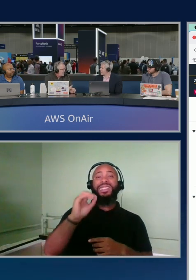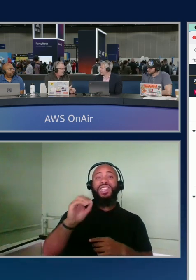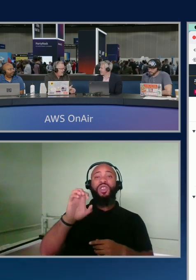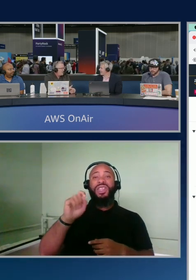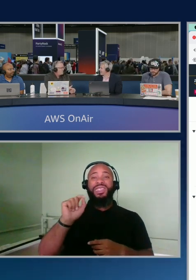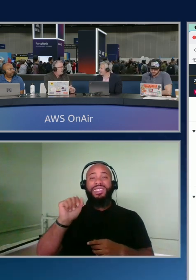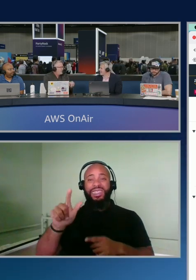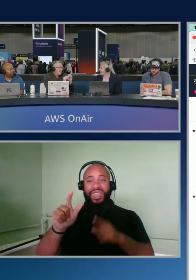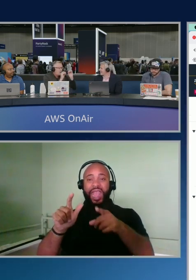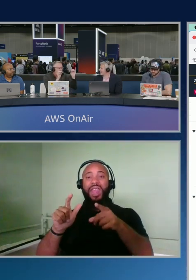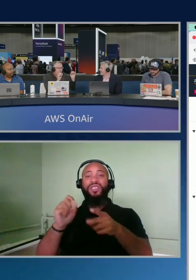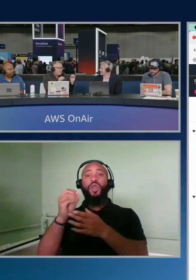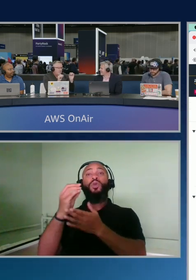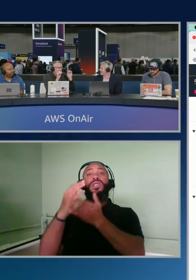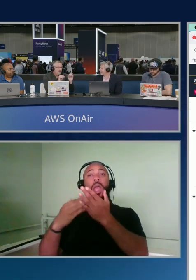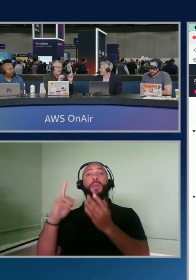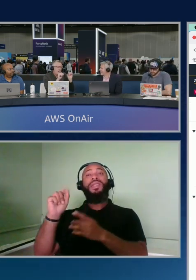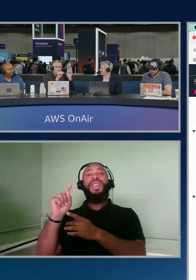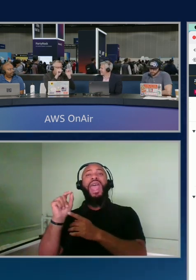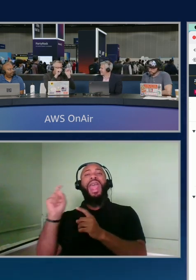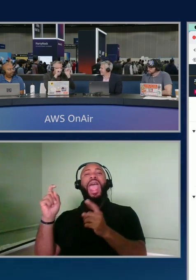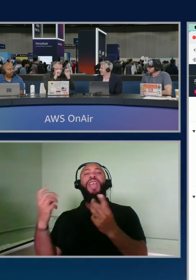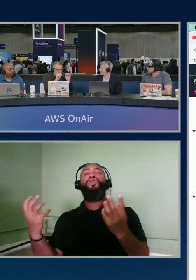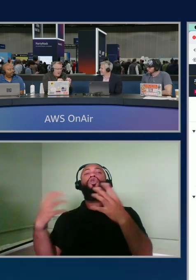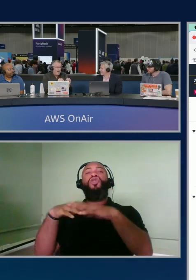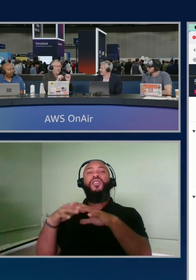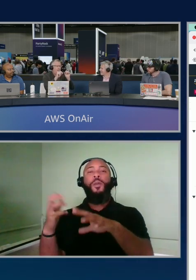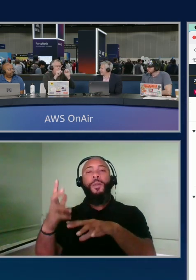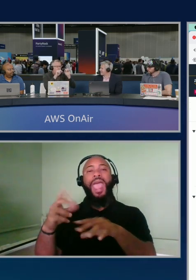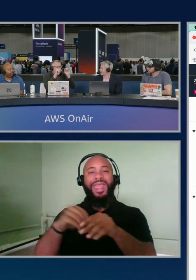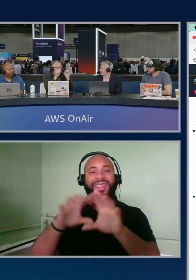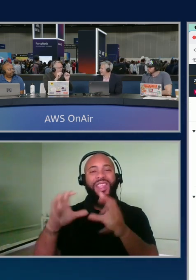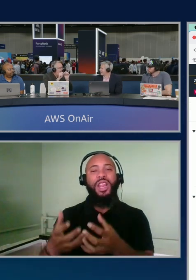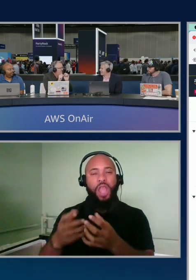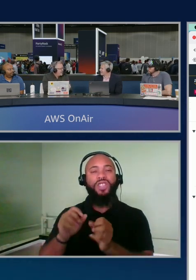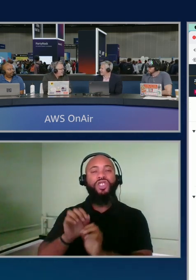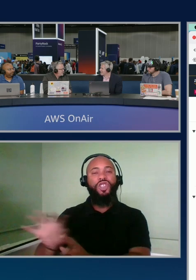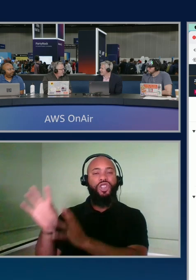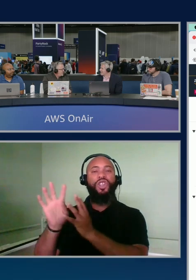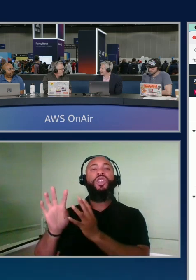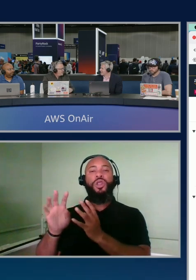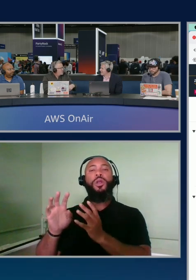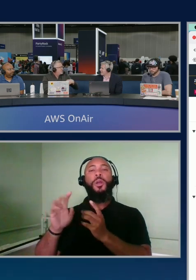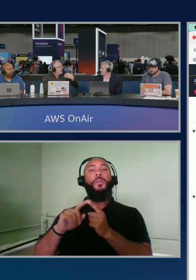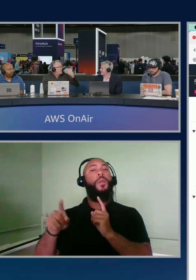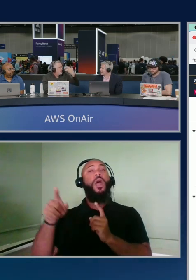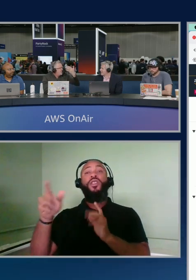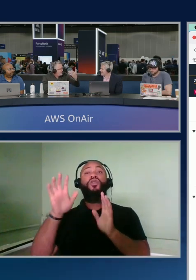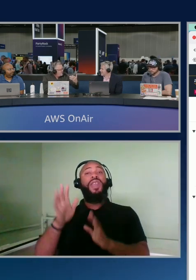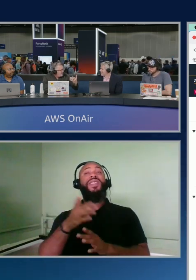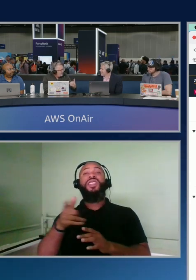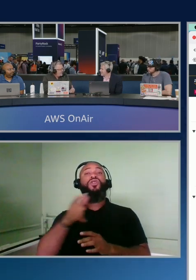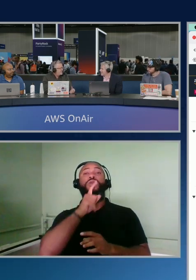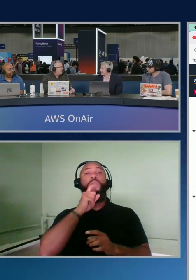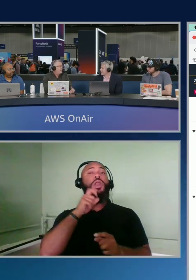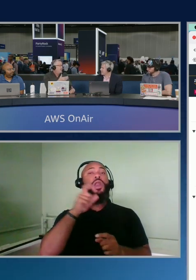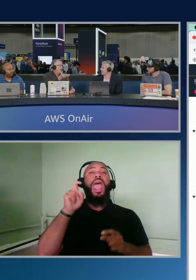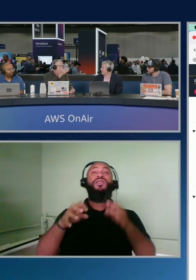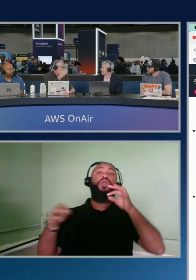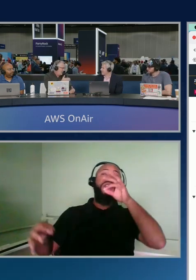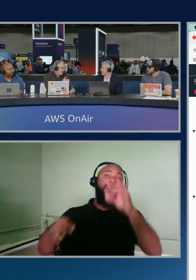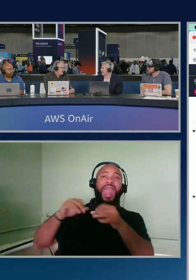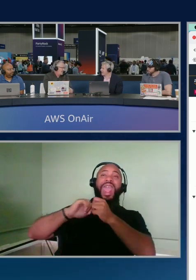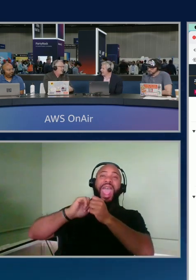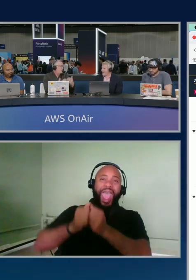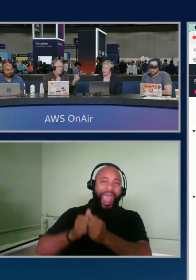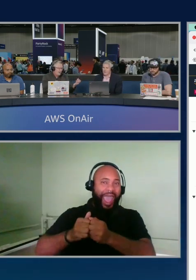cluster, right? But the great thing is you're not going to define how that is executed. You just give the configuration, and